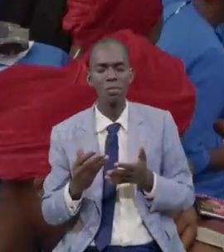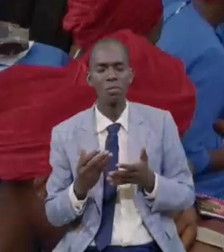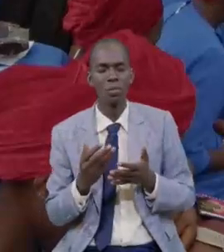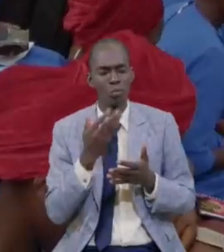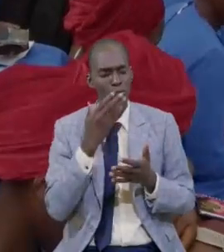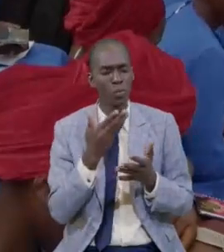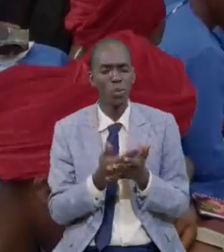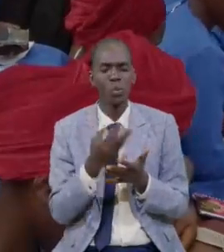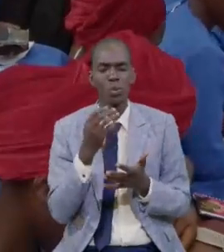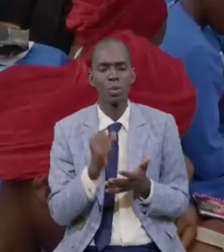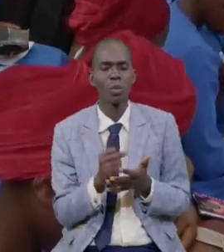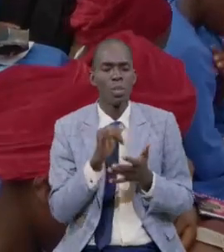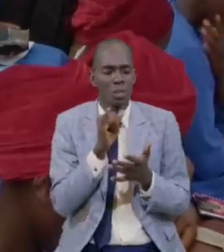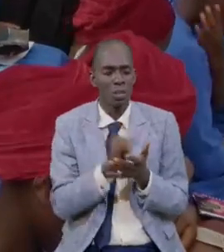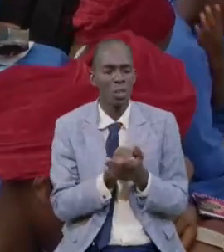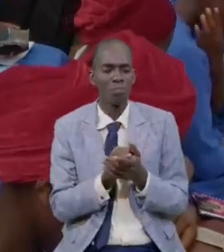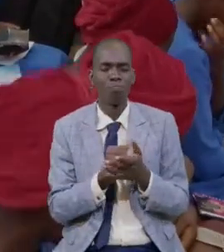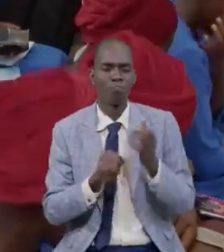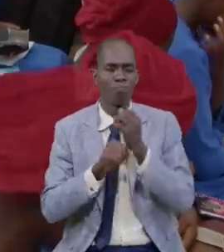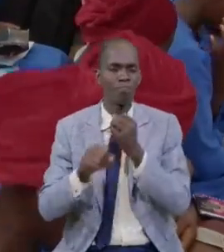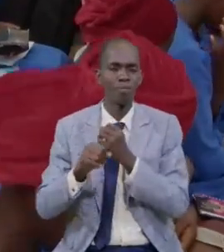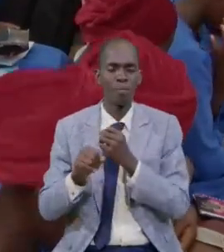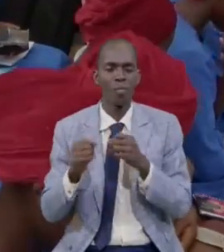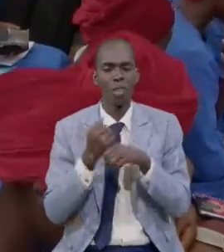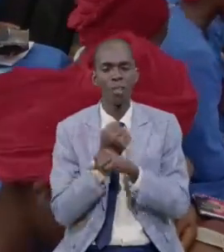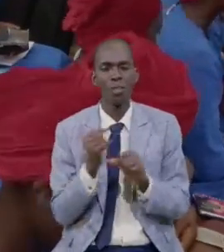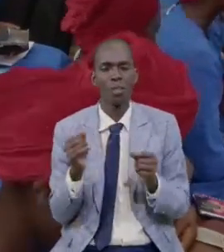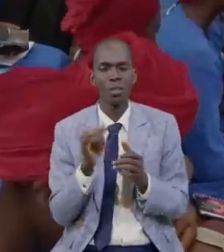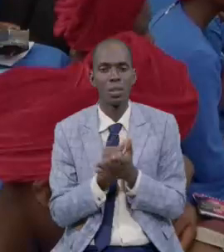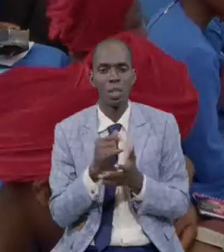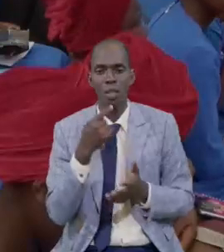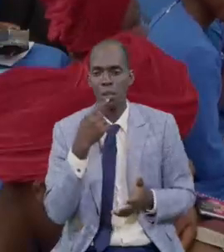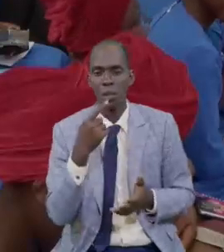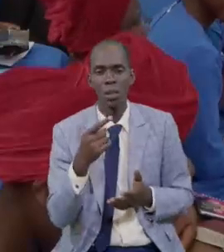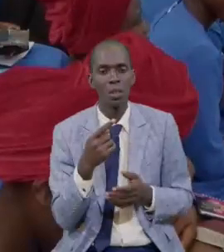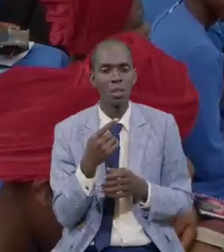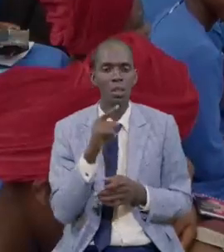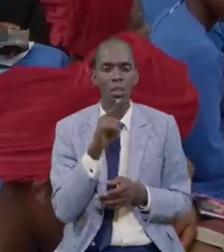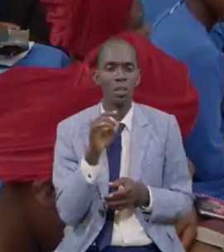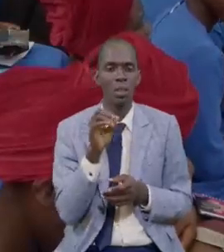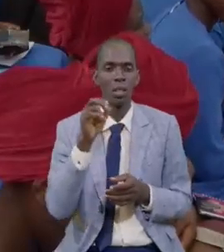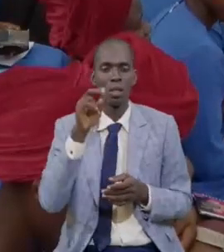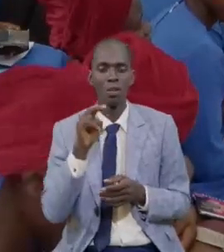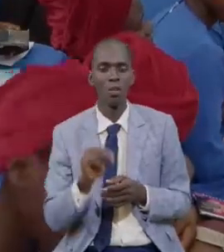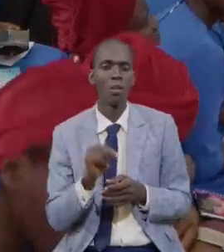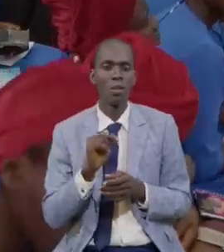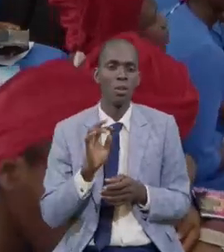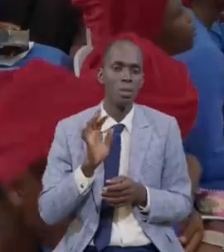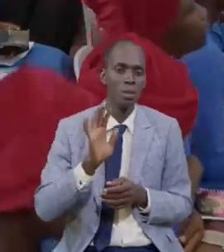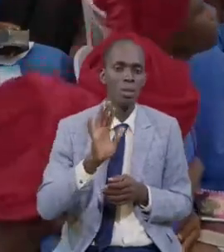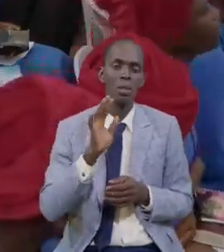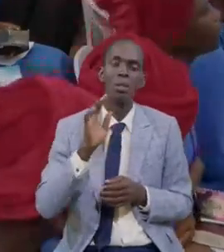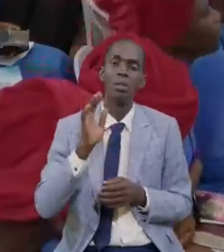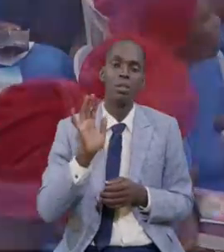publisheth salvation, that says unto Zion, thy God reigneth. That's